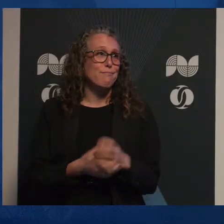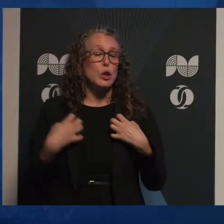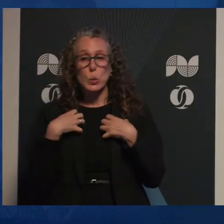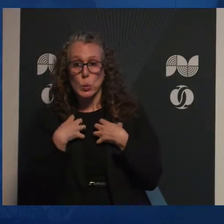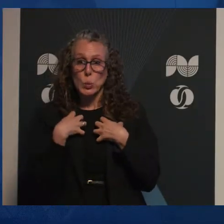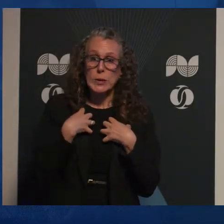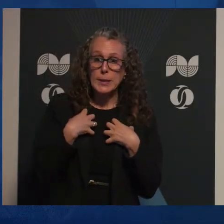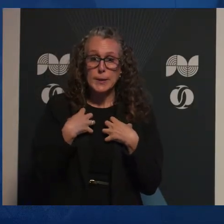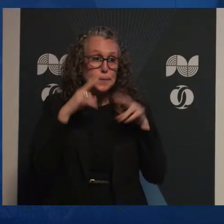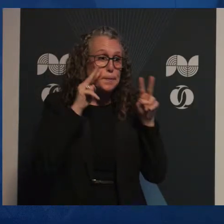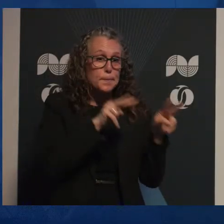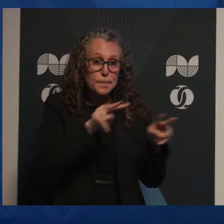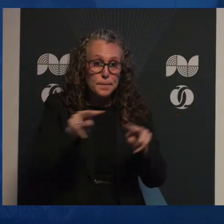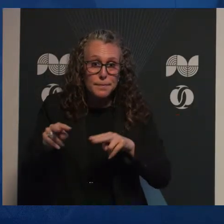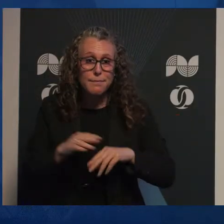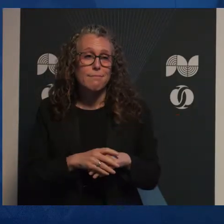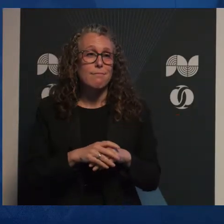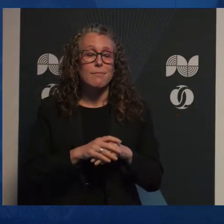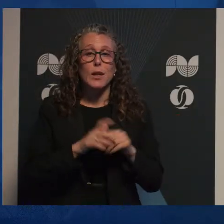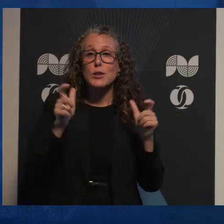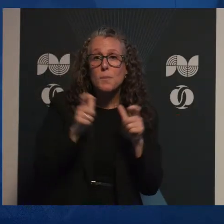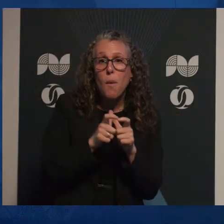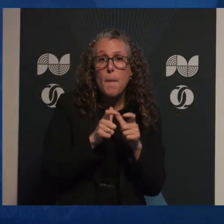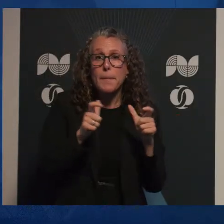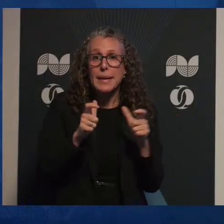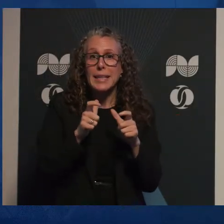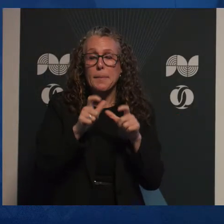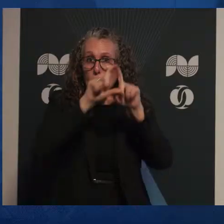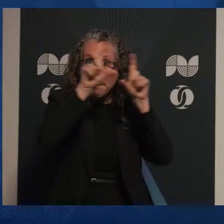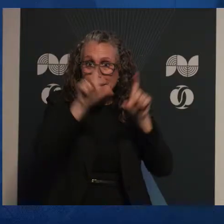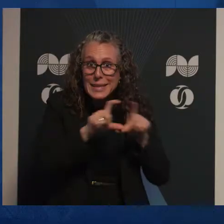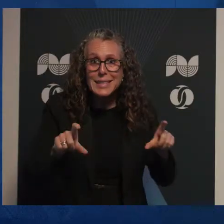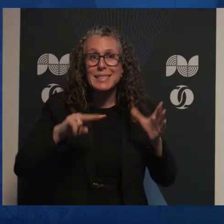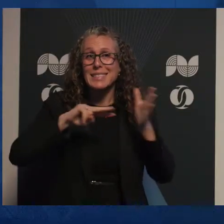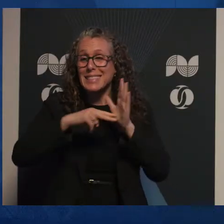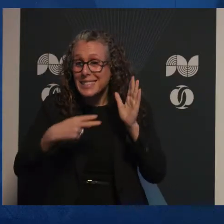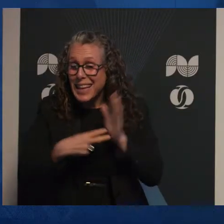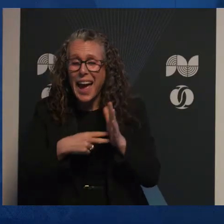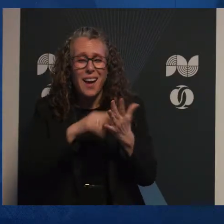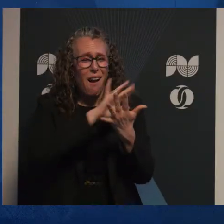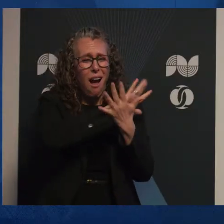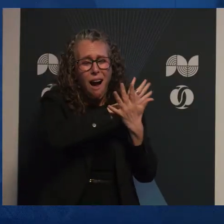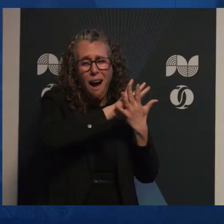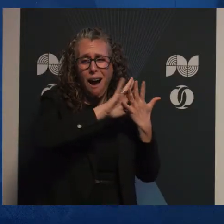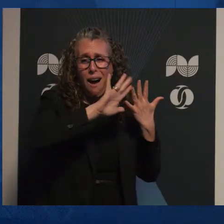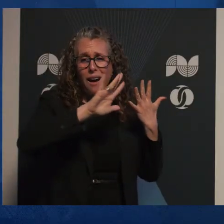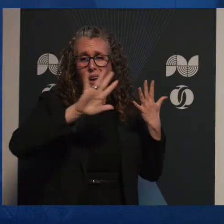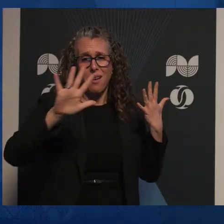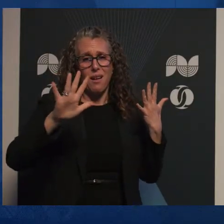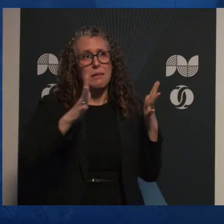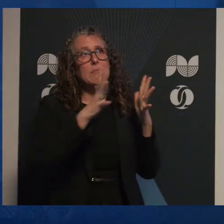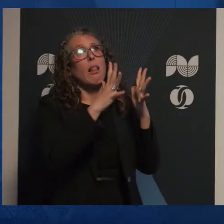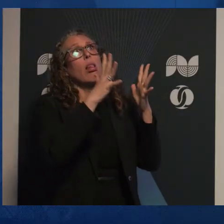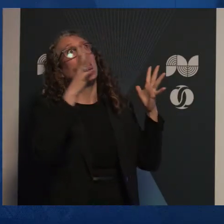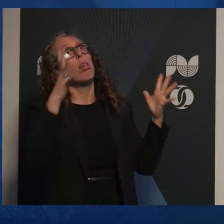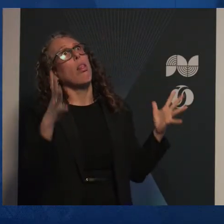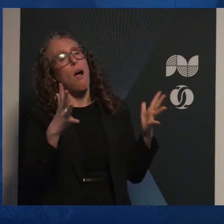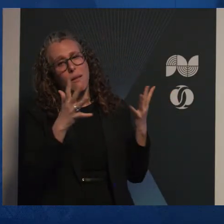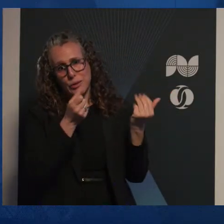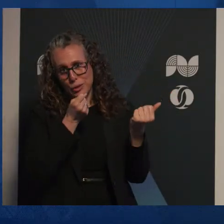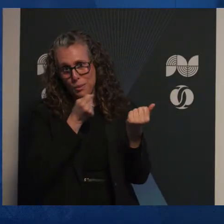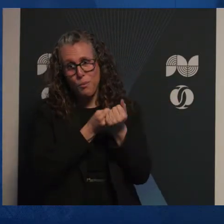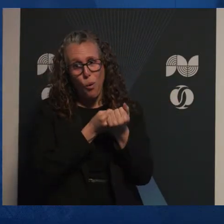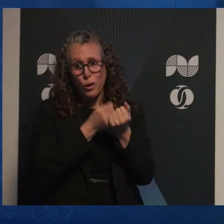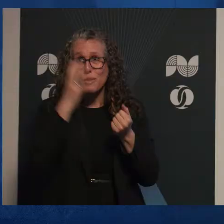tourism, SME development, tech industry, I mean, you name it. There's been huge support to make the lives